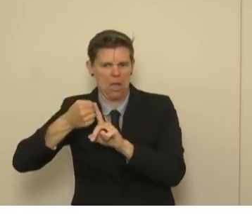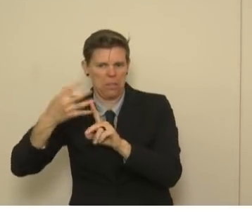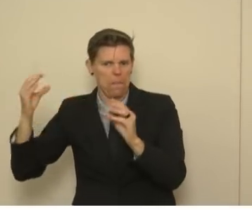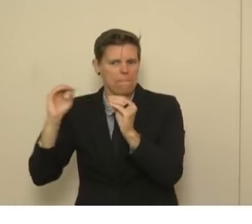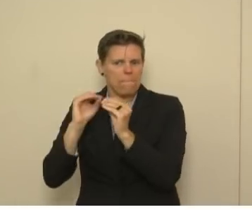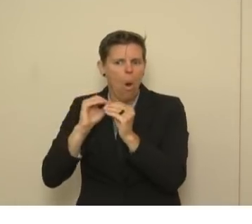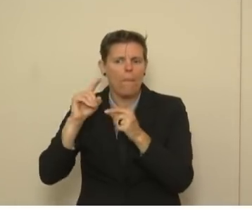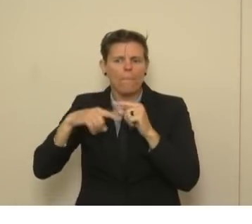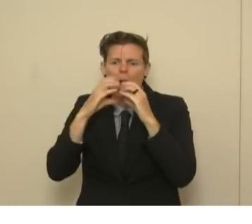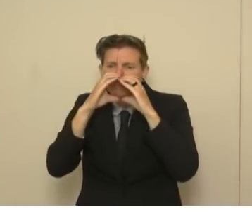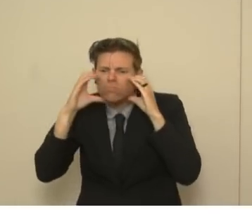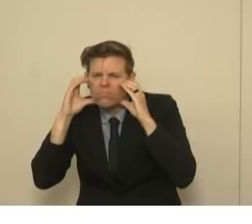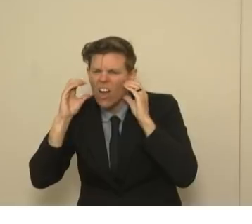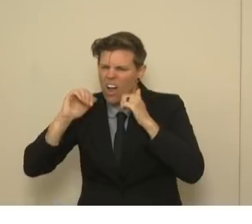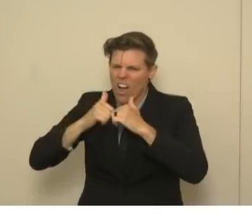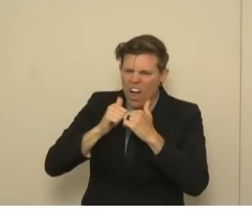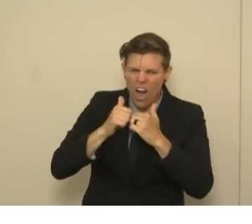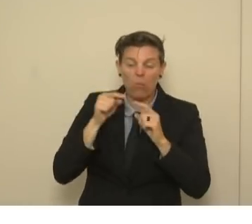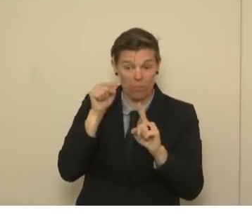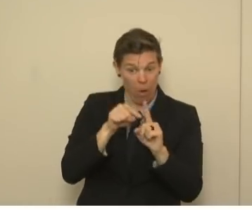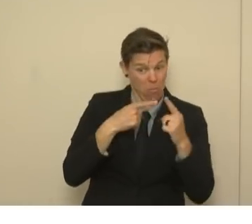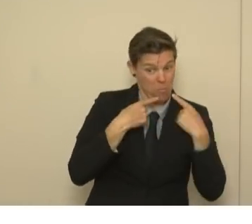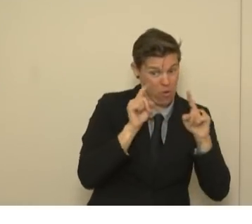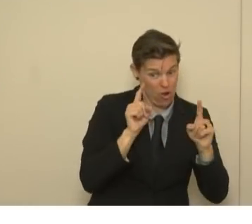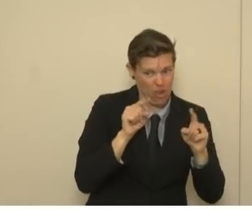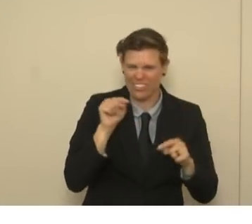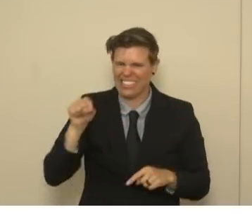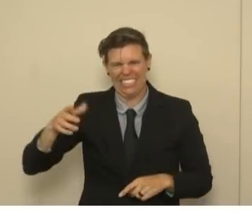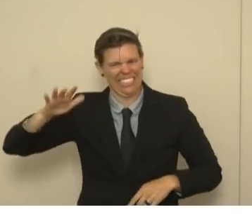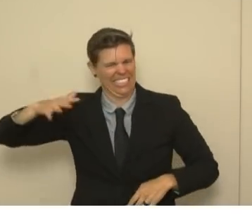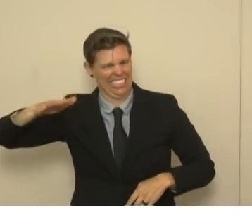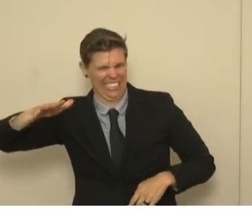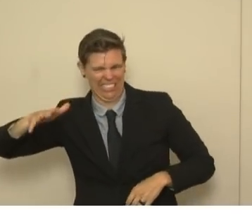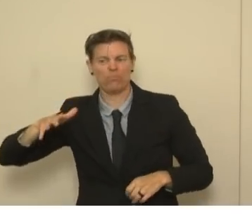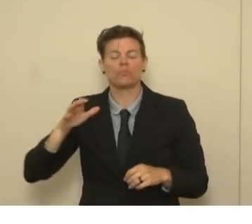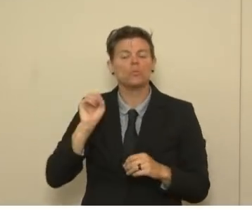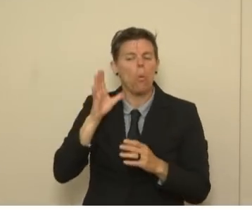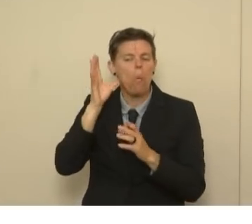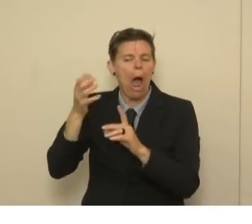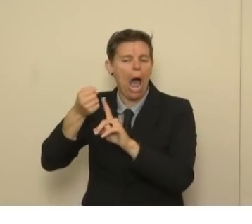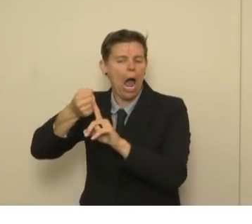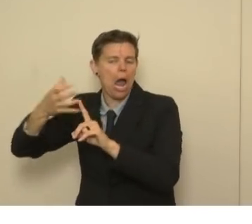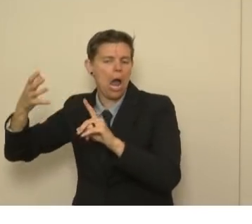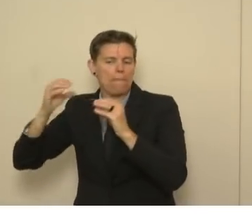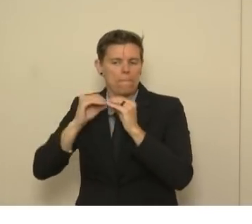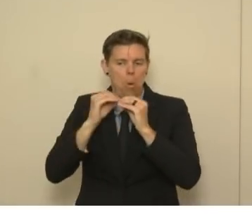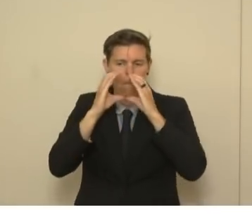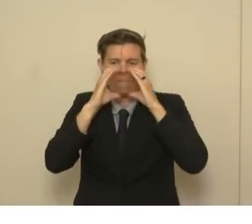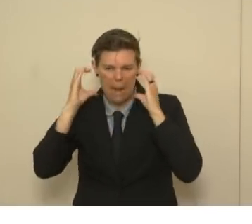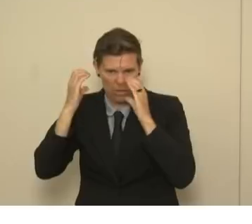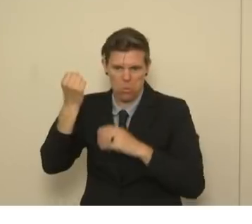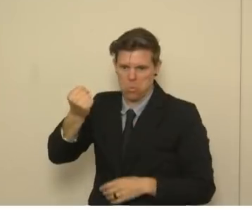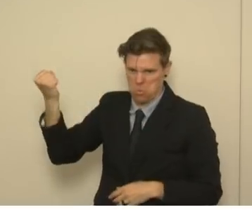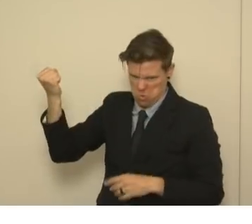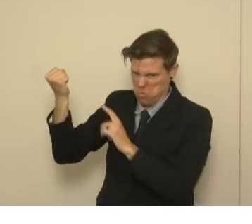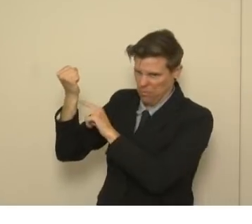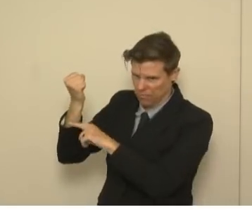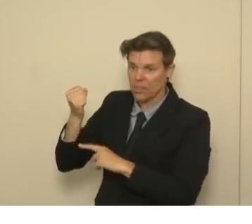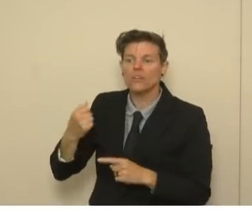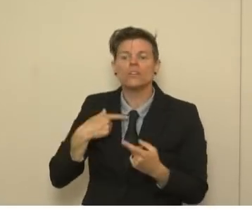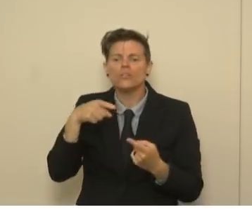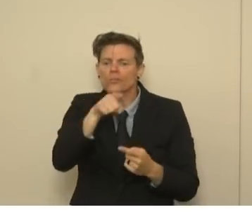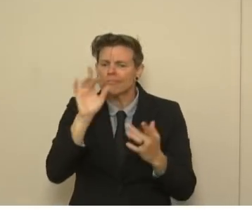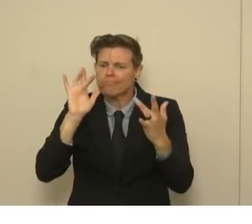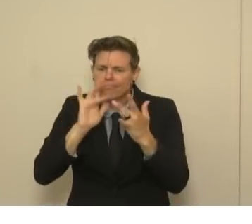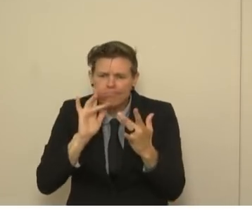work. That's what's helping bring this down, plus all the great work that our contact tracing team is doing to make sure